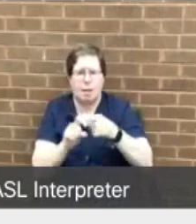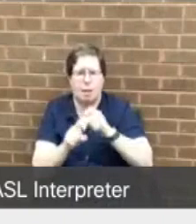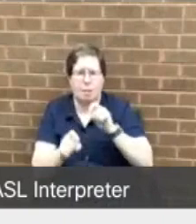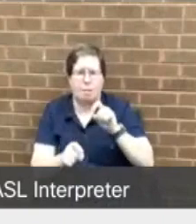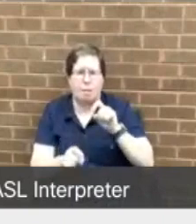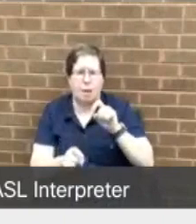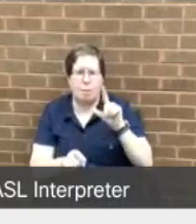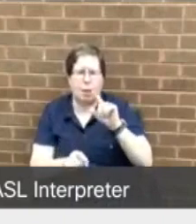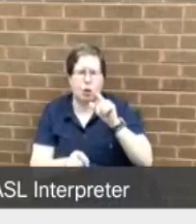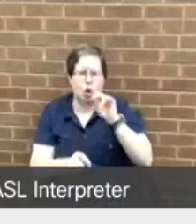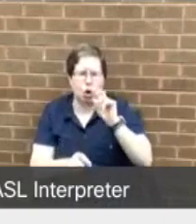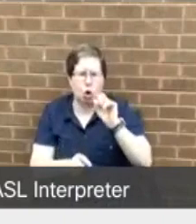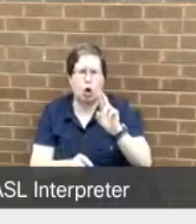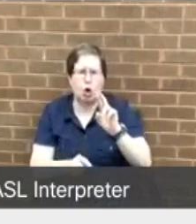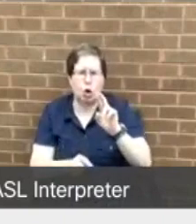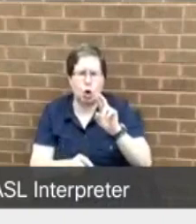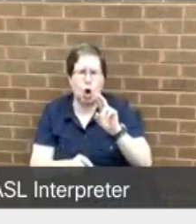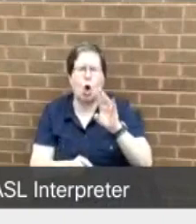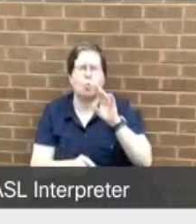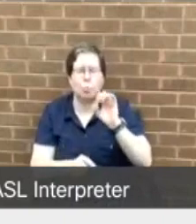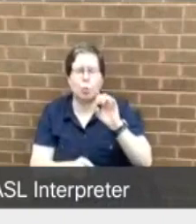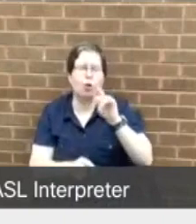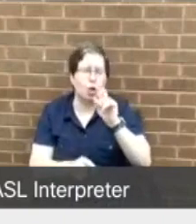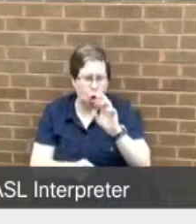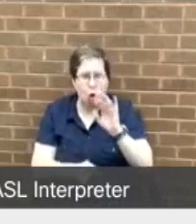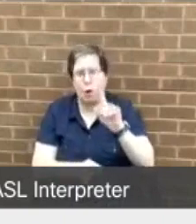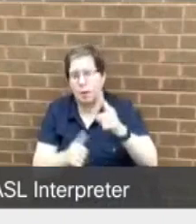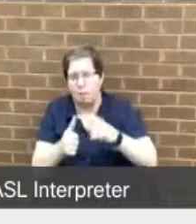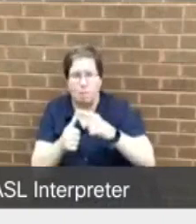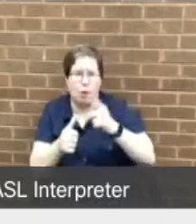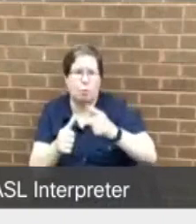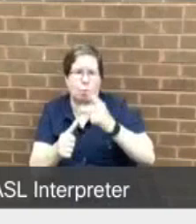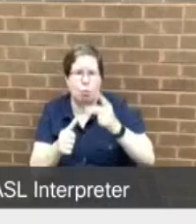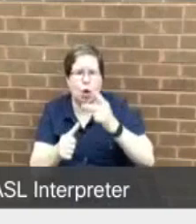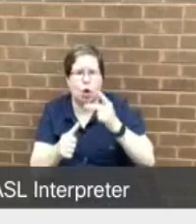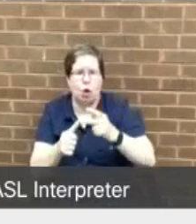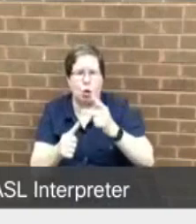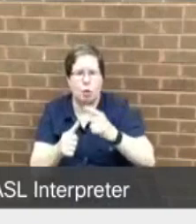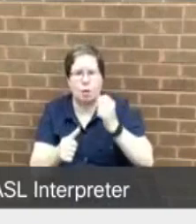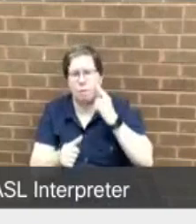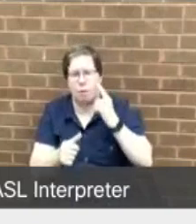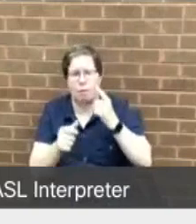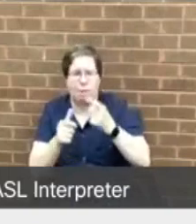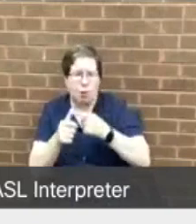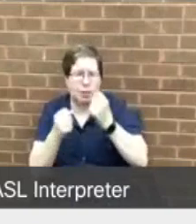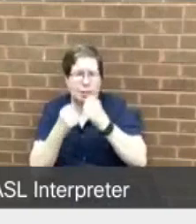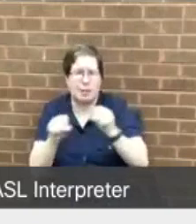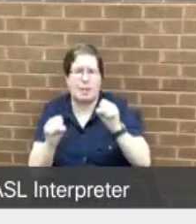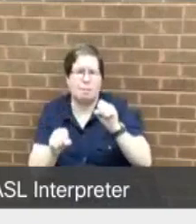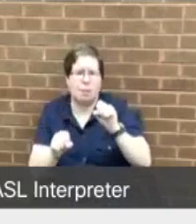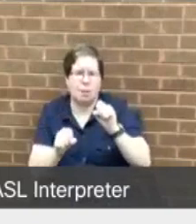listed as its number one priority the funding of for pedestrian safety items on Route 1.